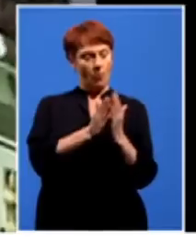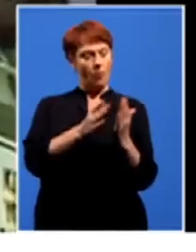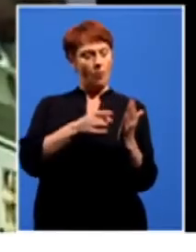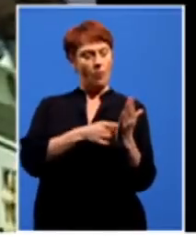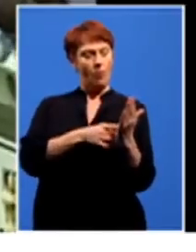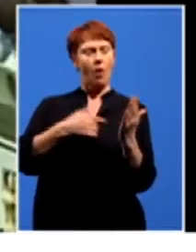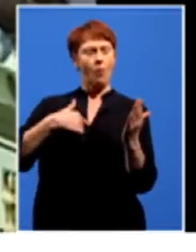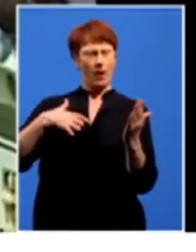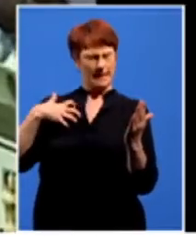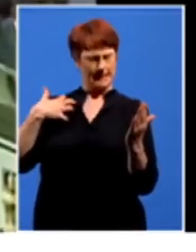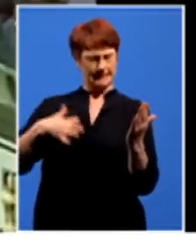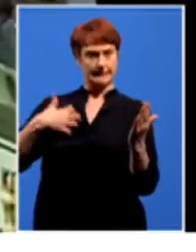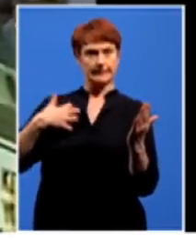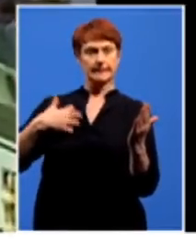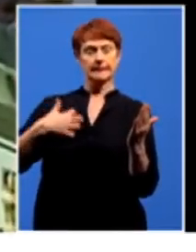to see